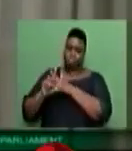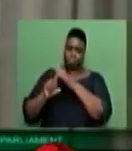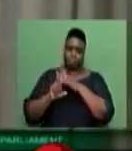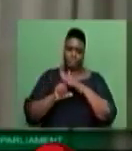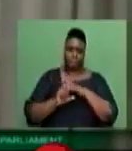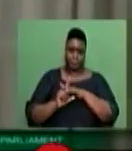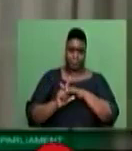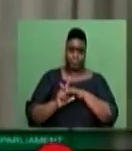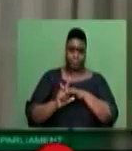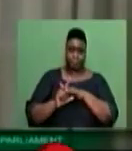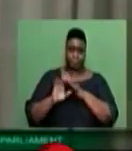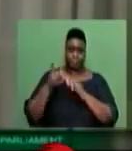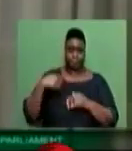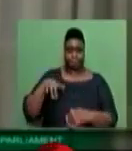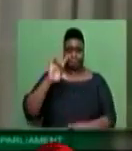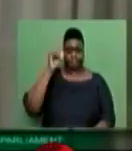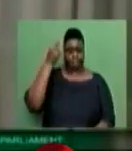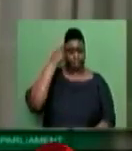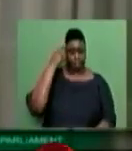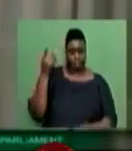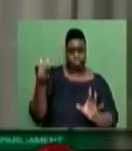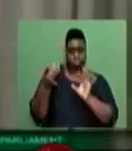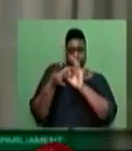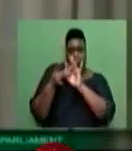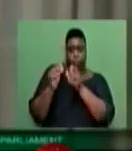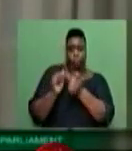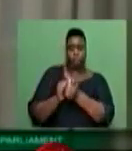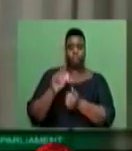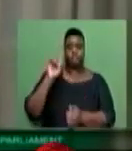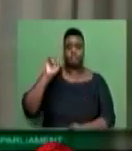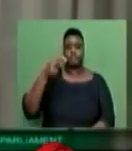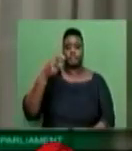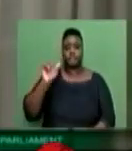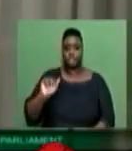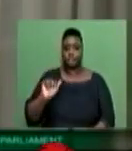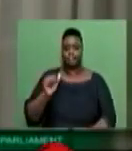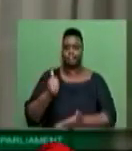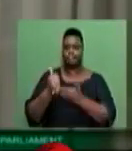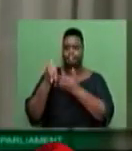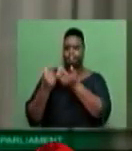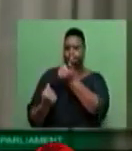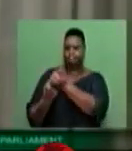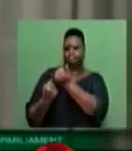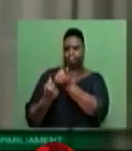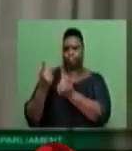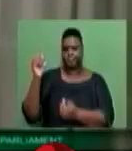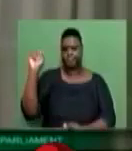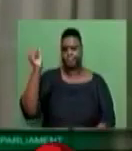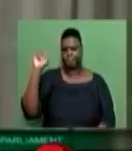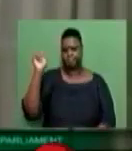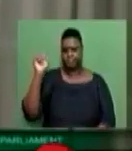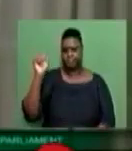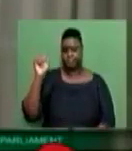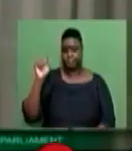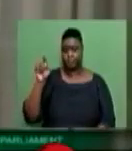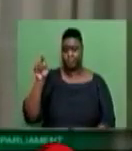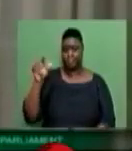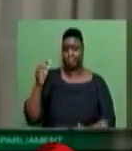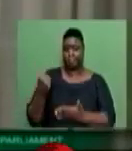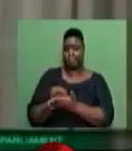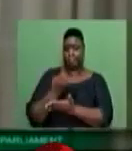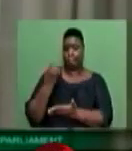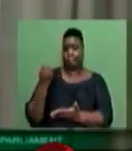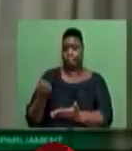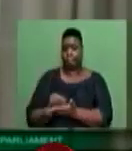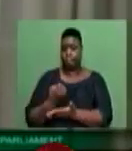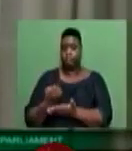mitigate the decline in economic activity in Tobago and to restore its economy to a trajectory for continued growth